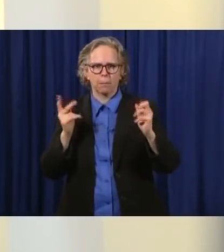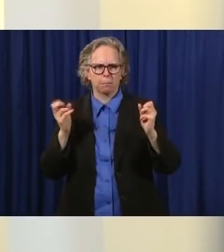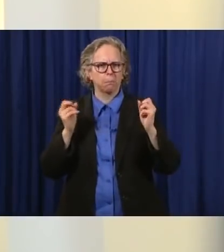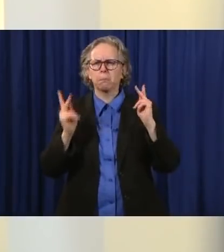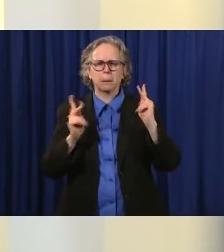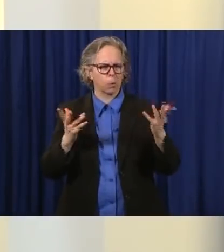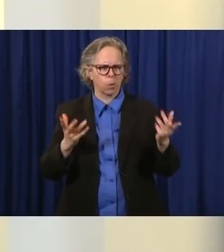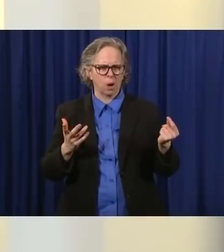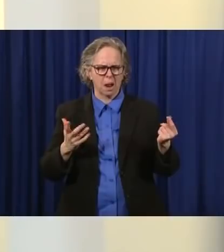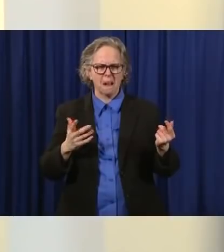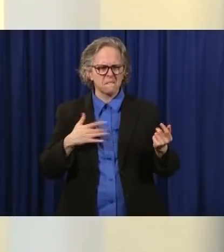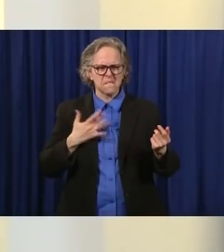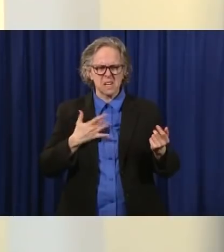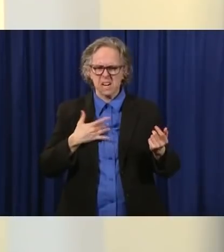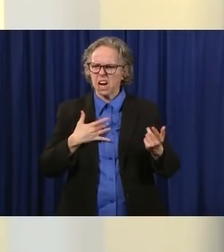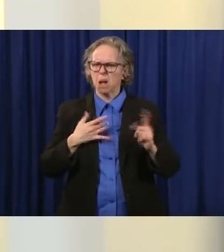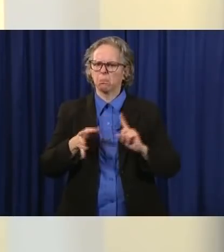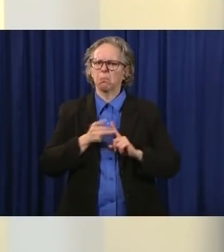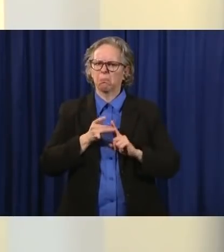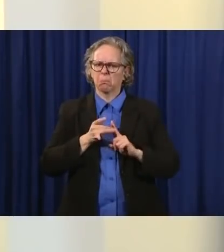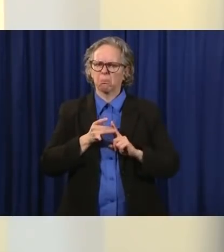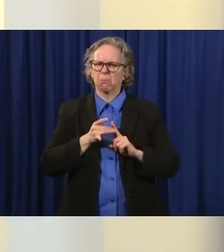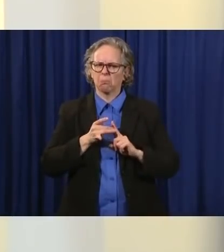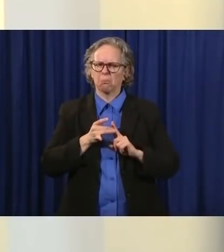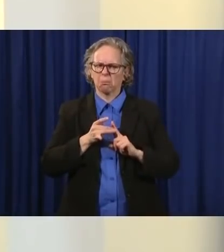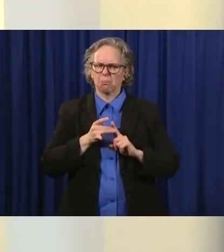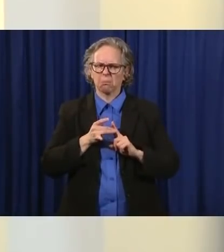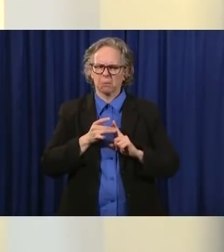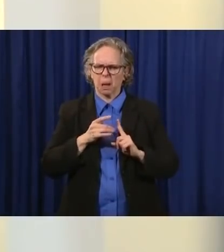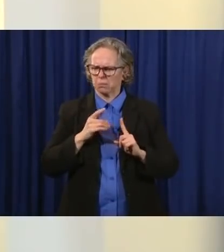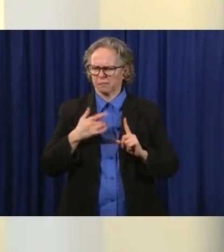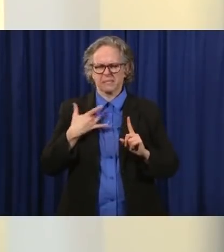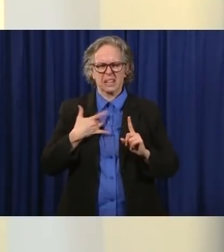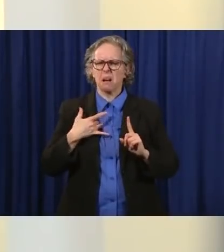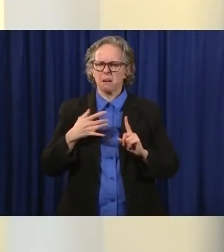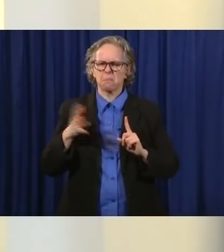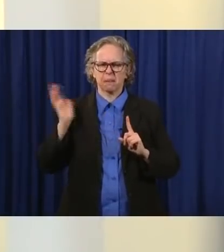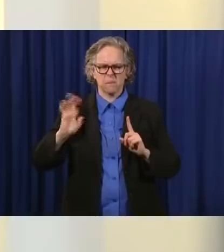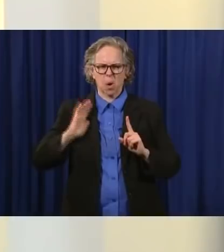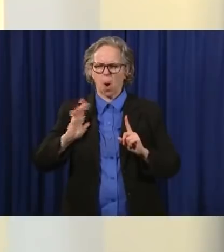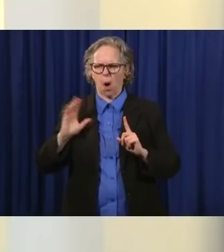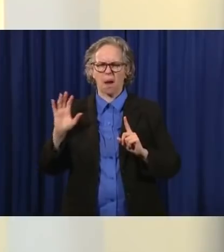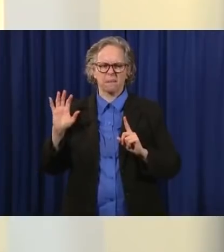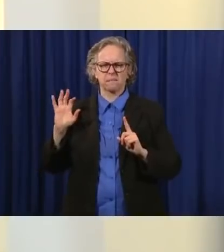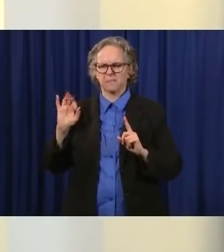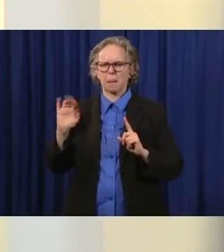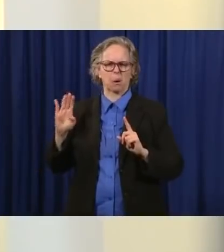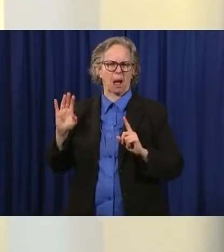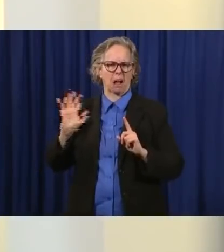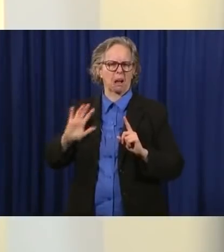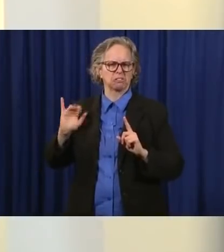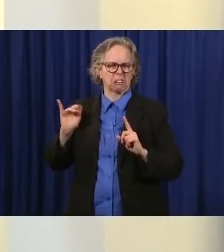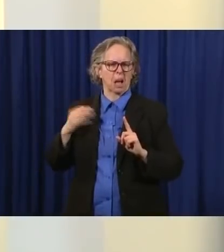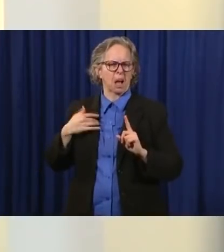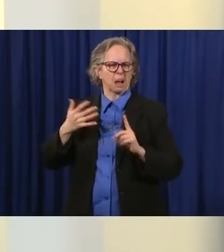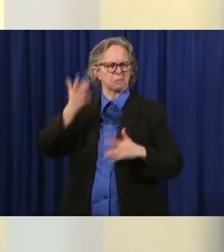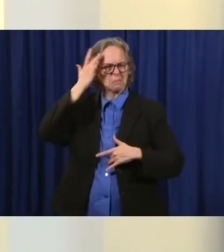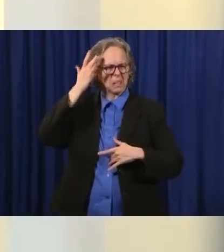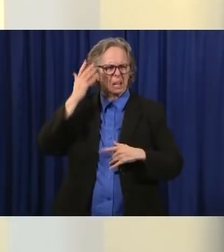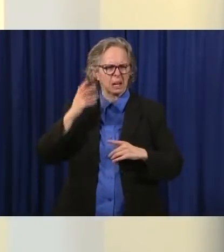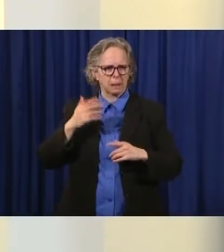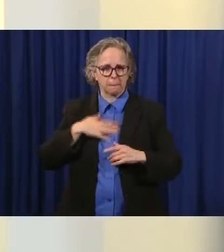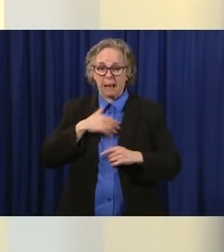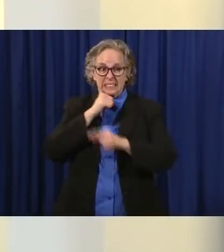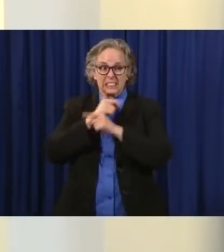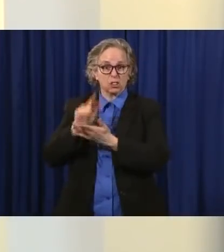had something that really felt a lot like COVID back in February and January. My own sister-in-law was very, very